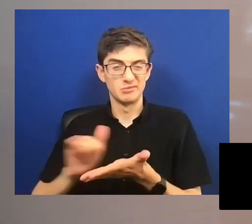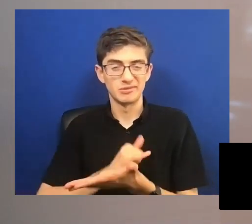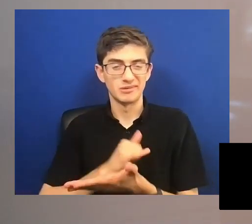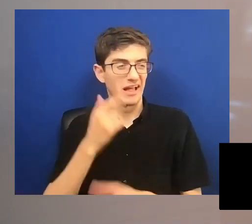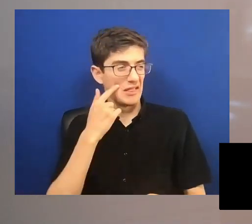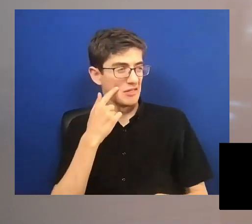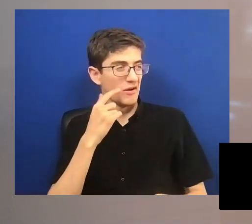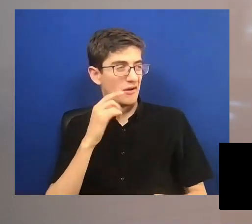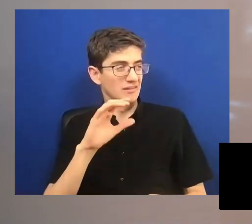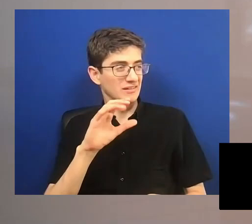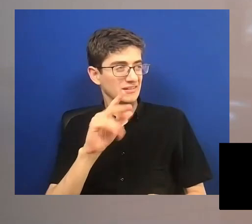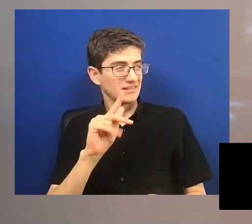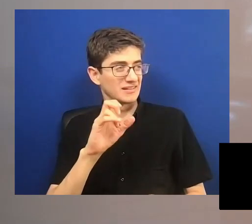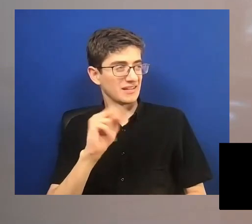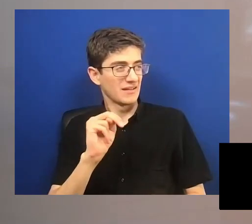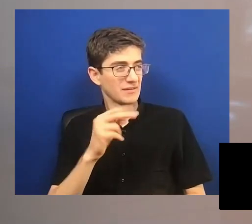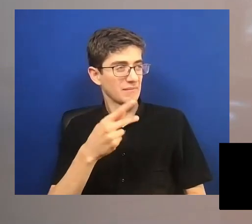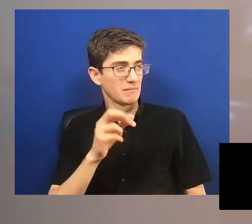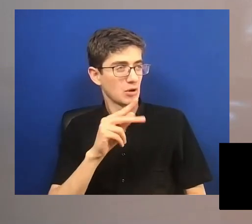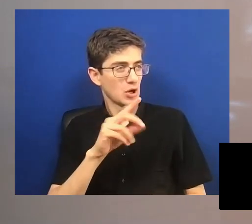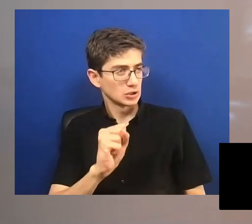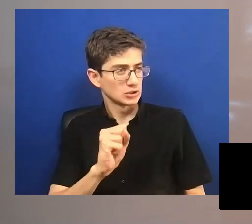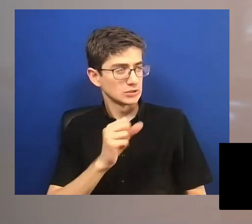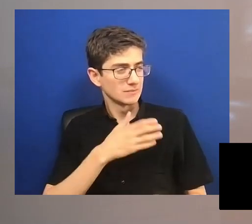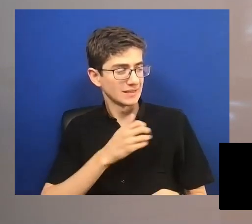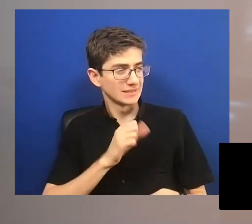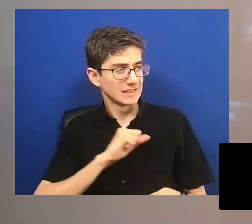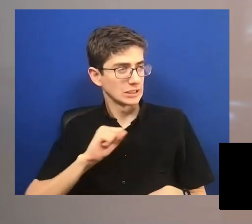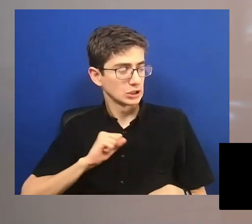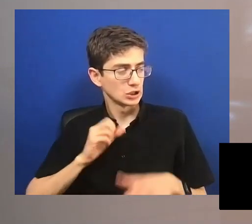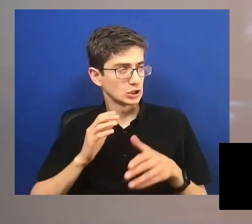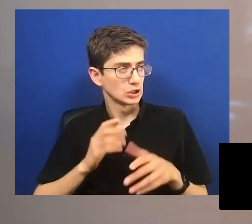your list, but I still get his mailings.